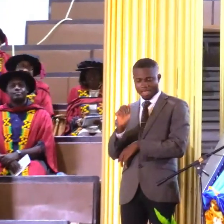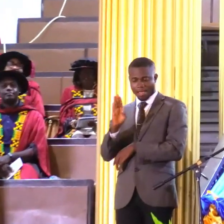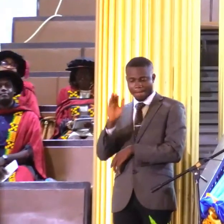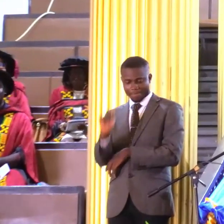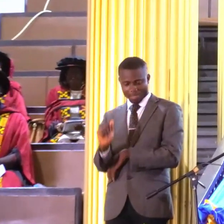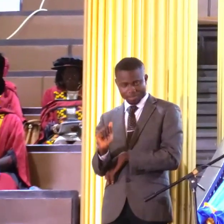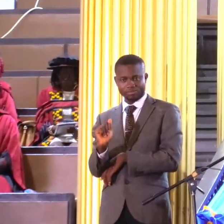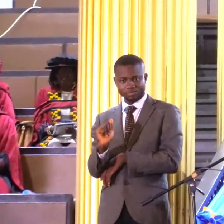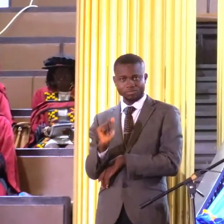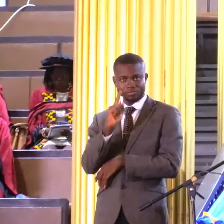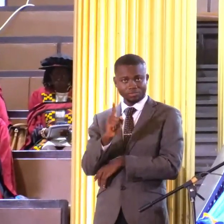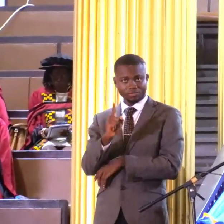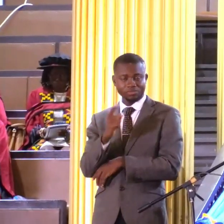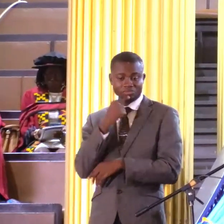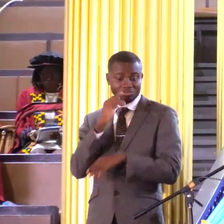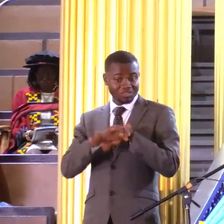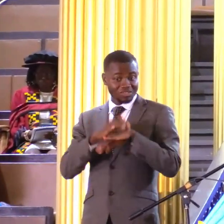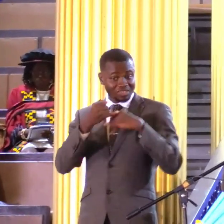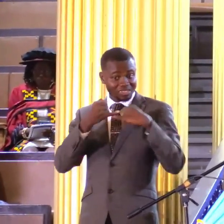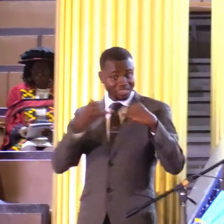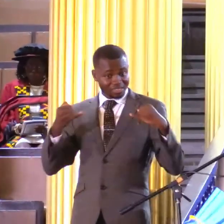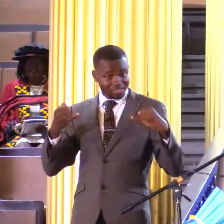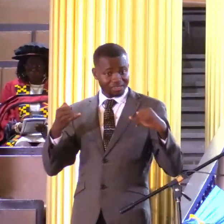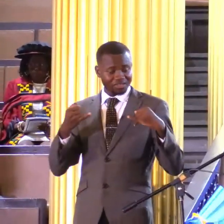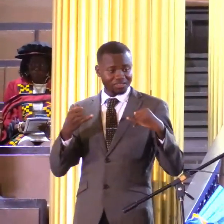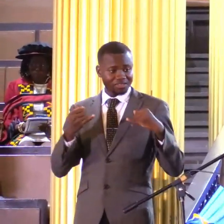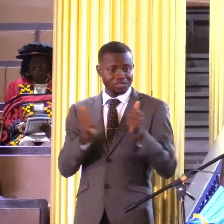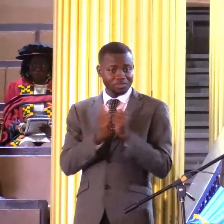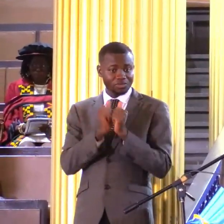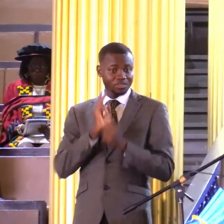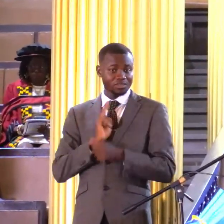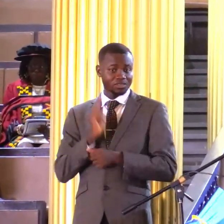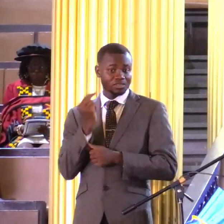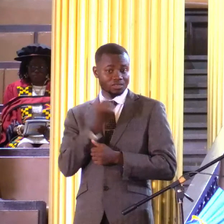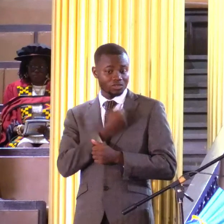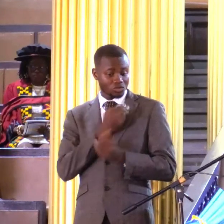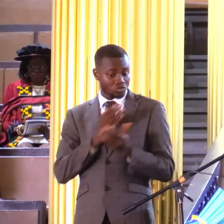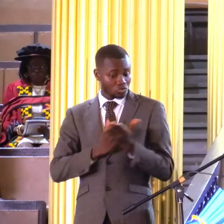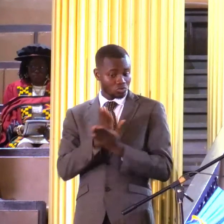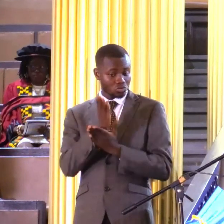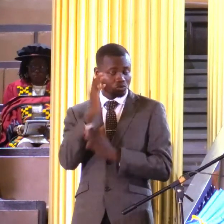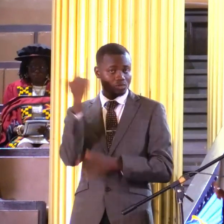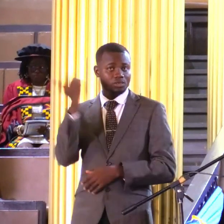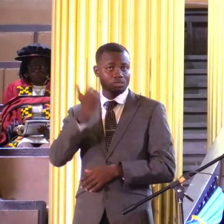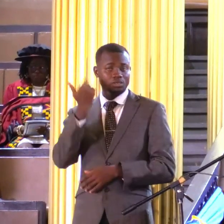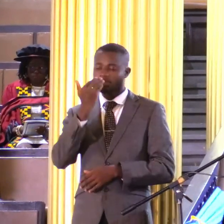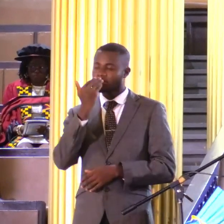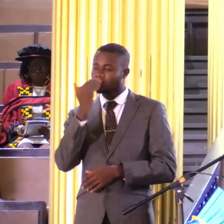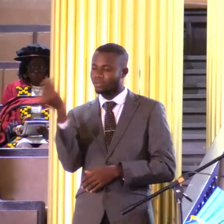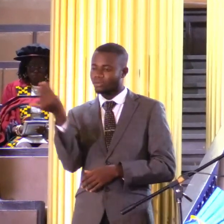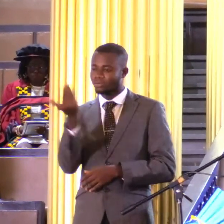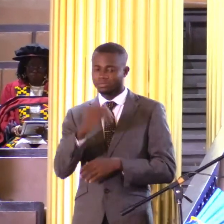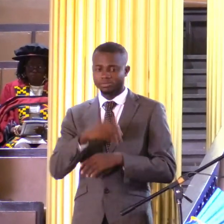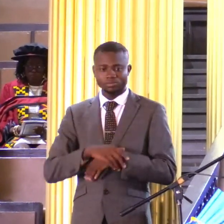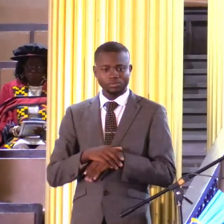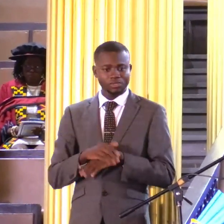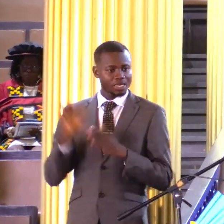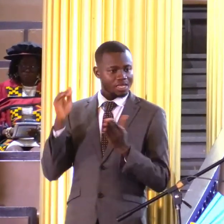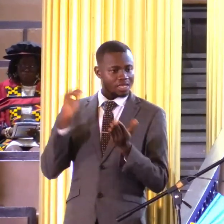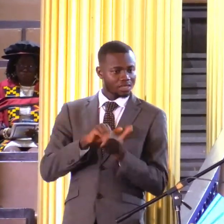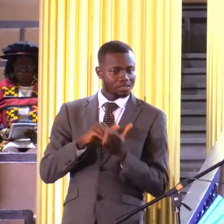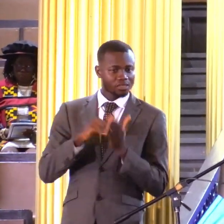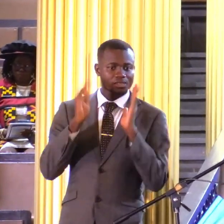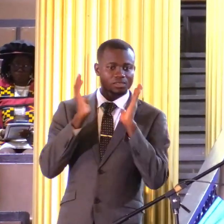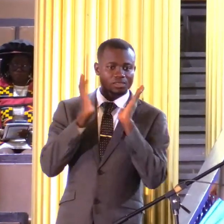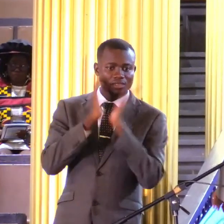from a distance. She was online earlier on with us during the lecture. Thank you very much. I would like to kindly ask you